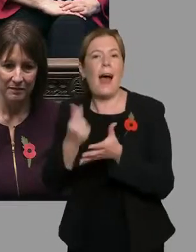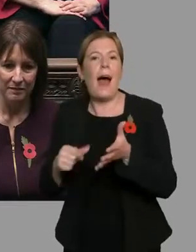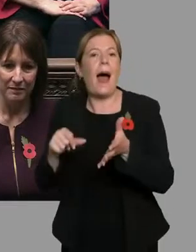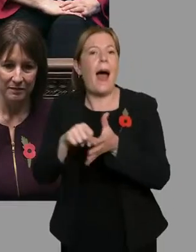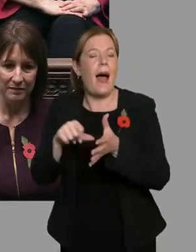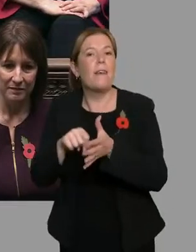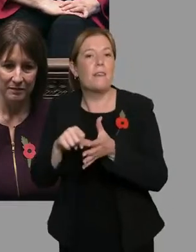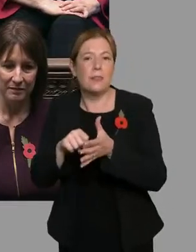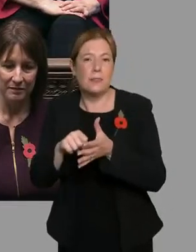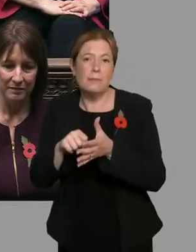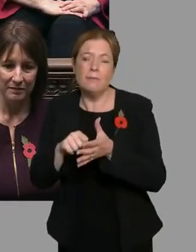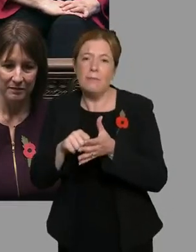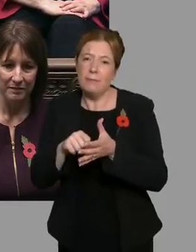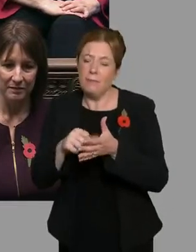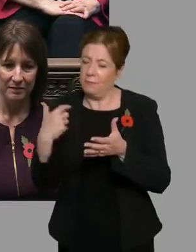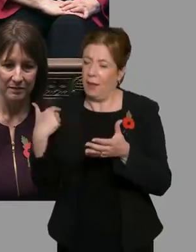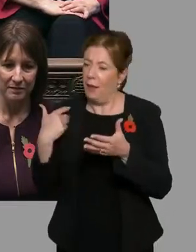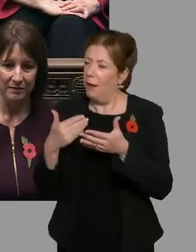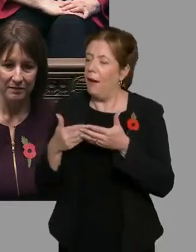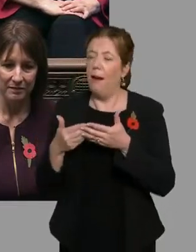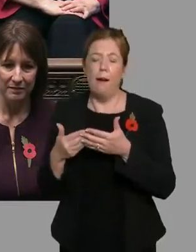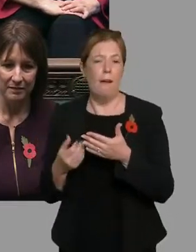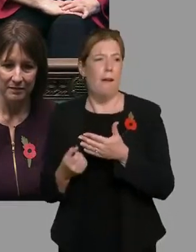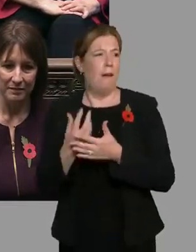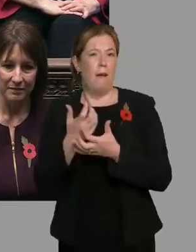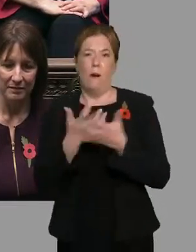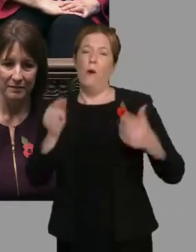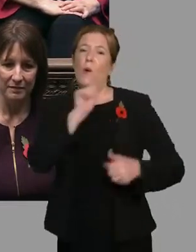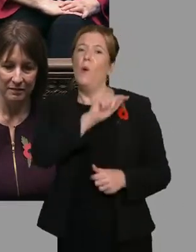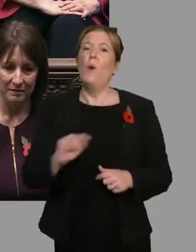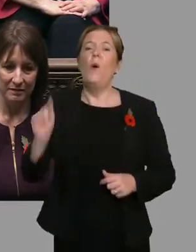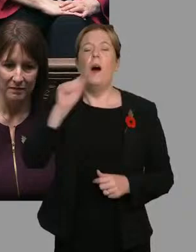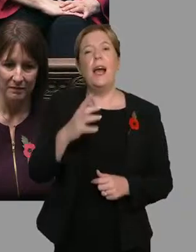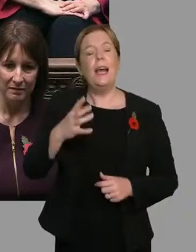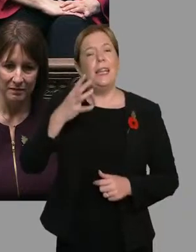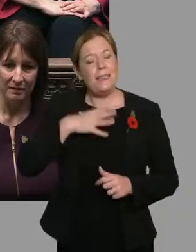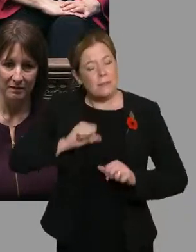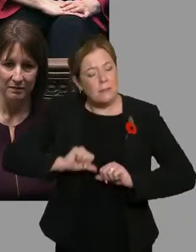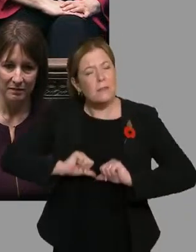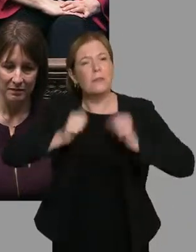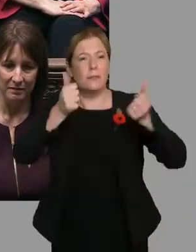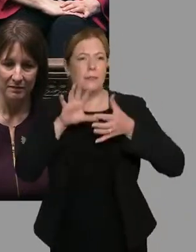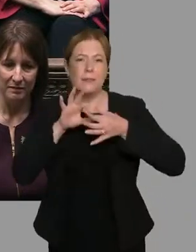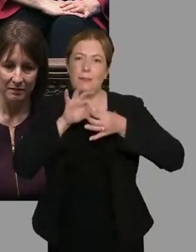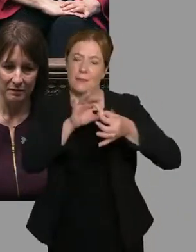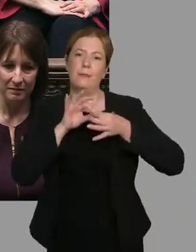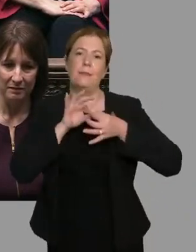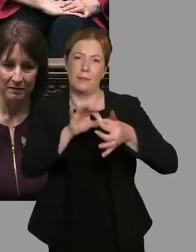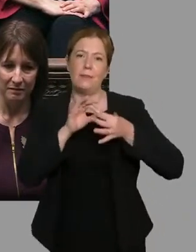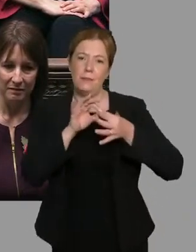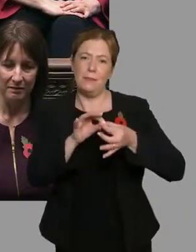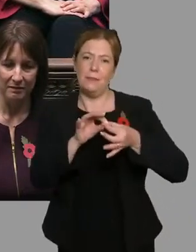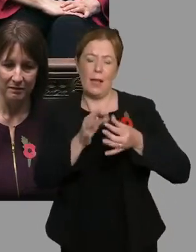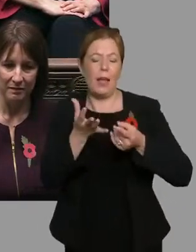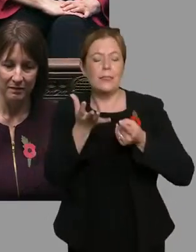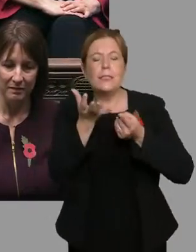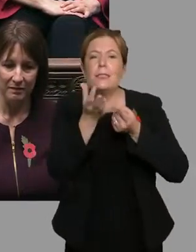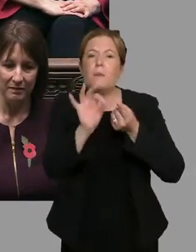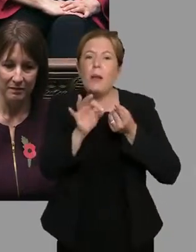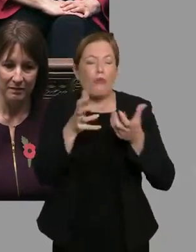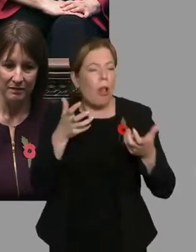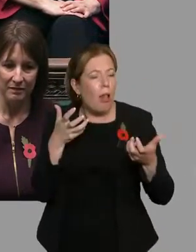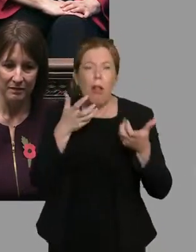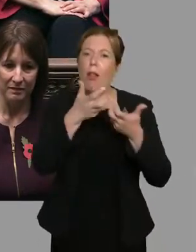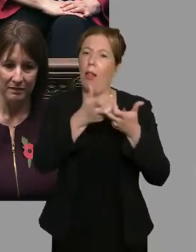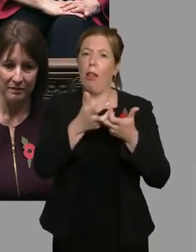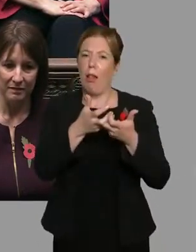crucial that we have a strong relationship, that strong special relationship forged in difficult circumstances between the US and the